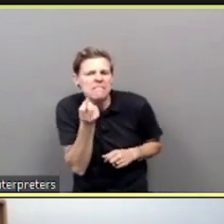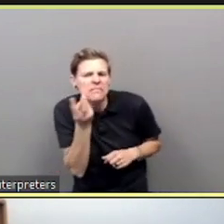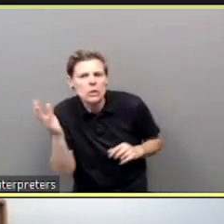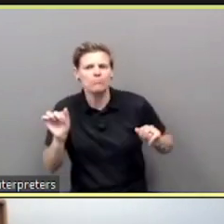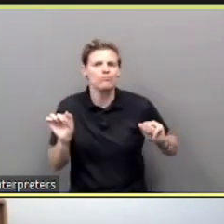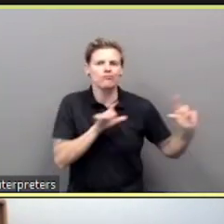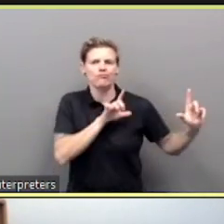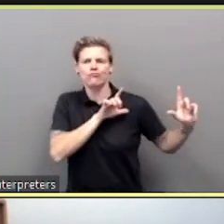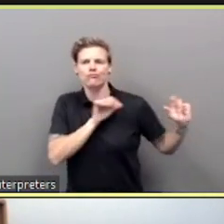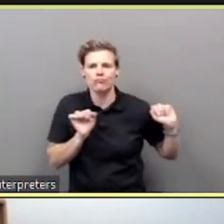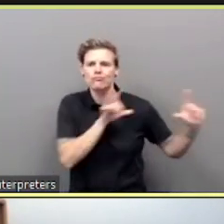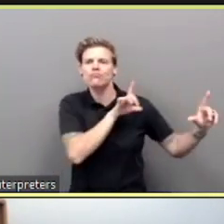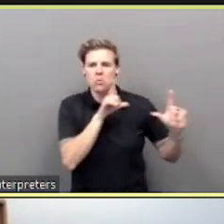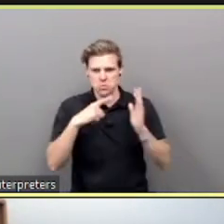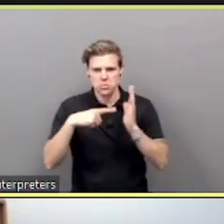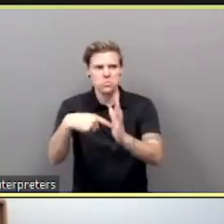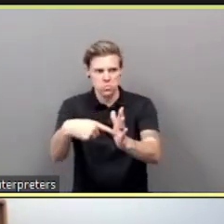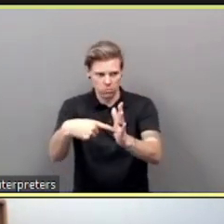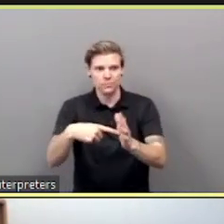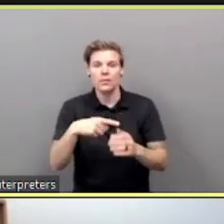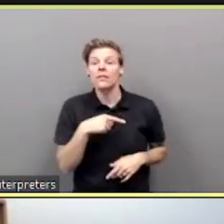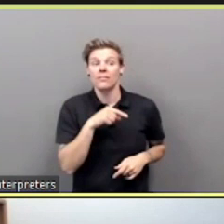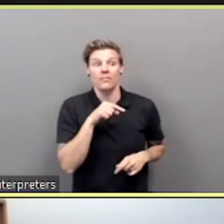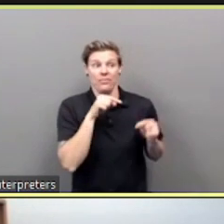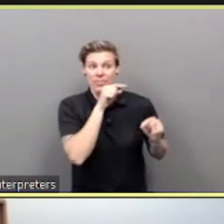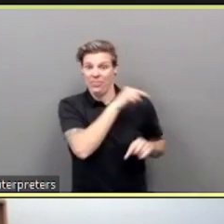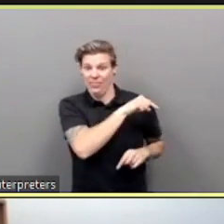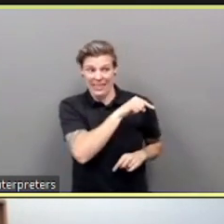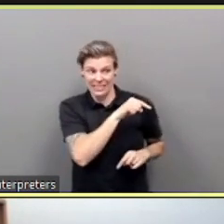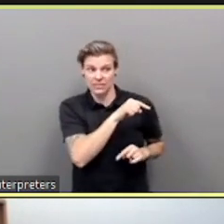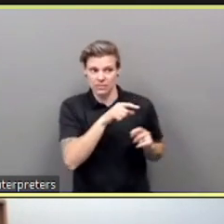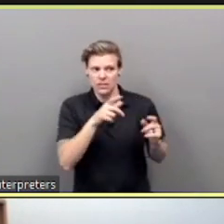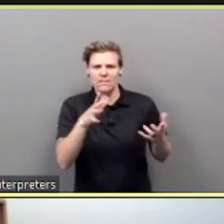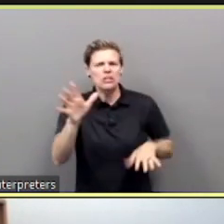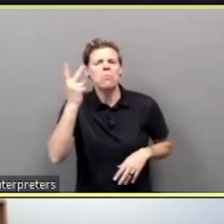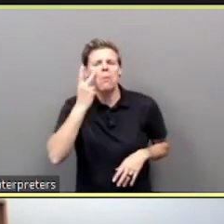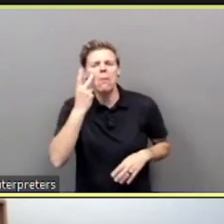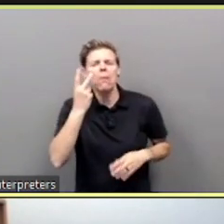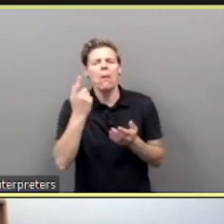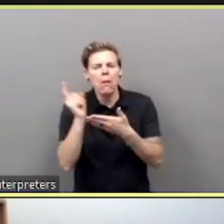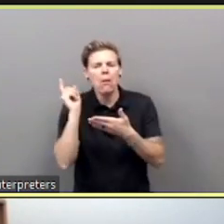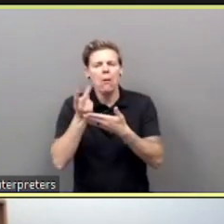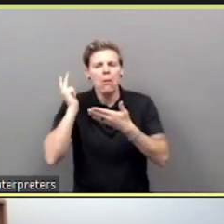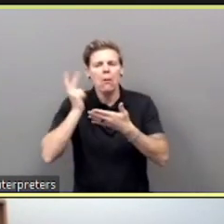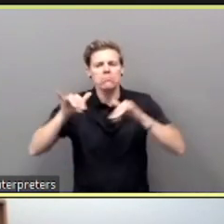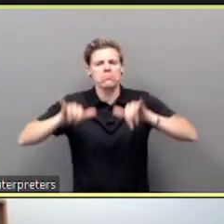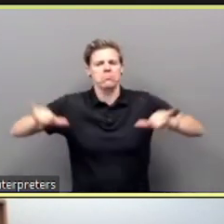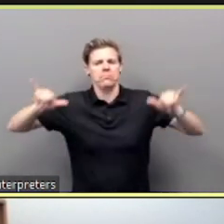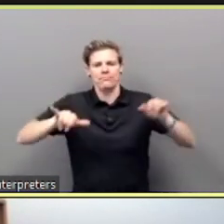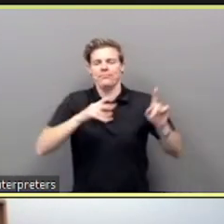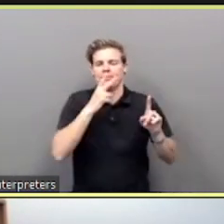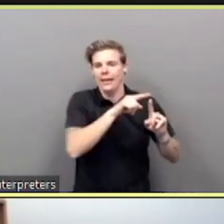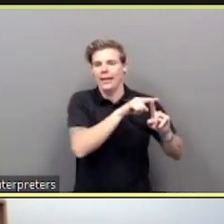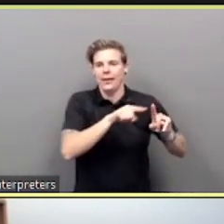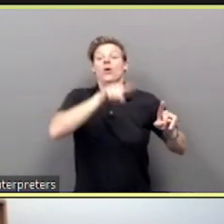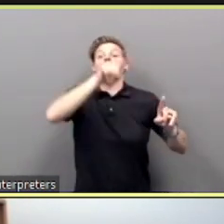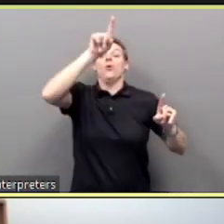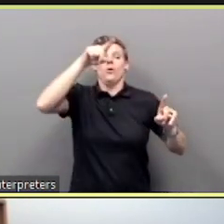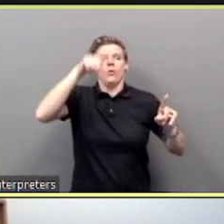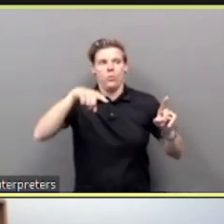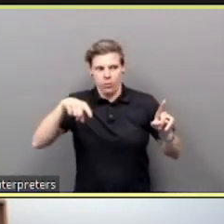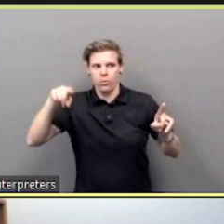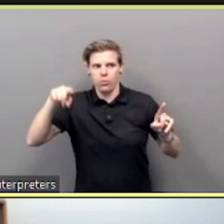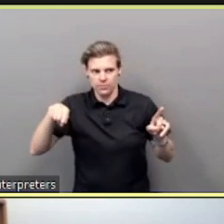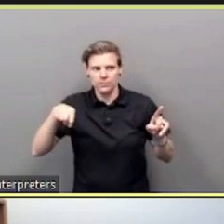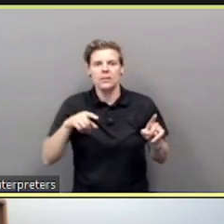epi curve. Everyone is familiar with this by now. So this is the number of cases, and we plot this out